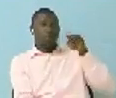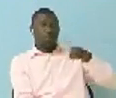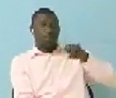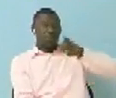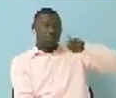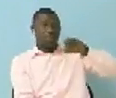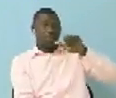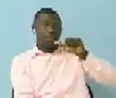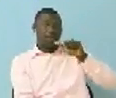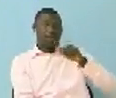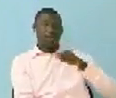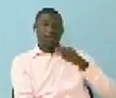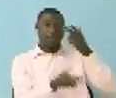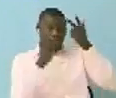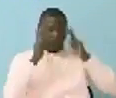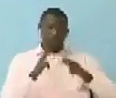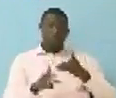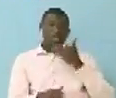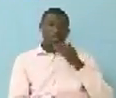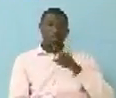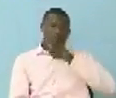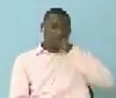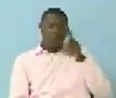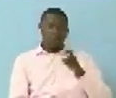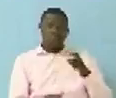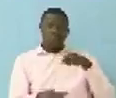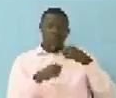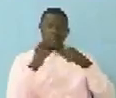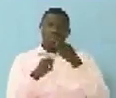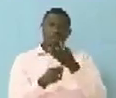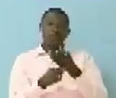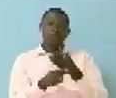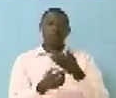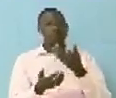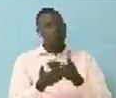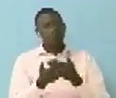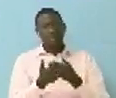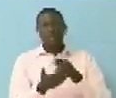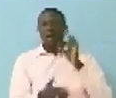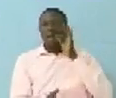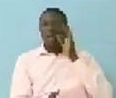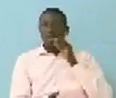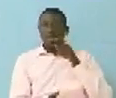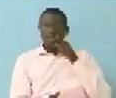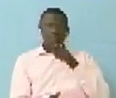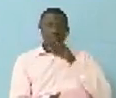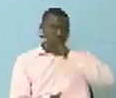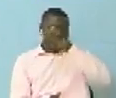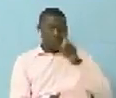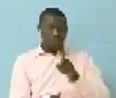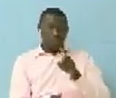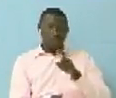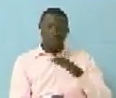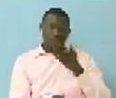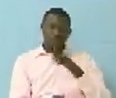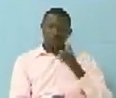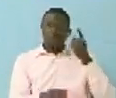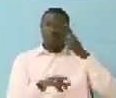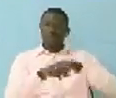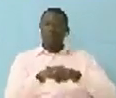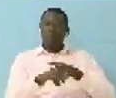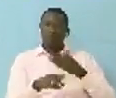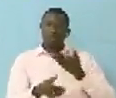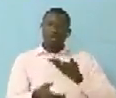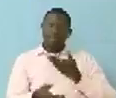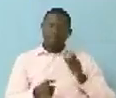a specific question on that one. Just answer that question, and then at some point you would get